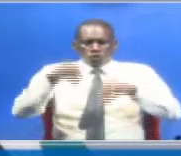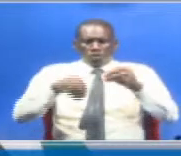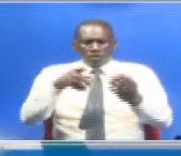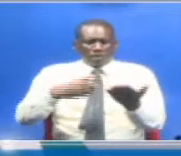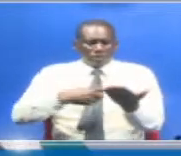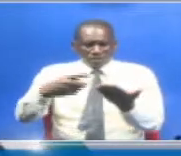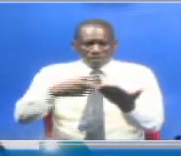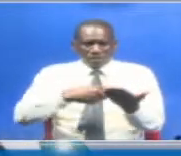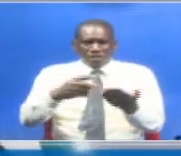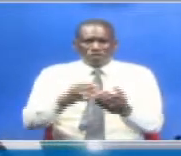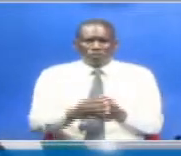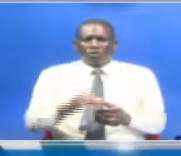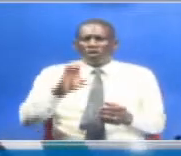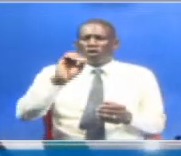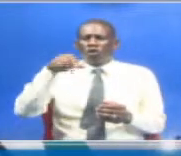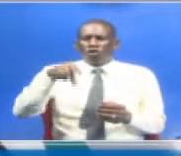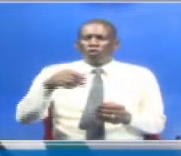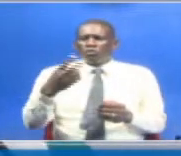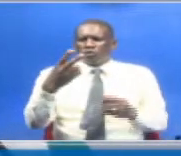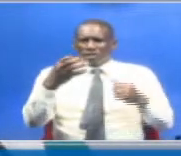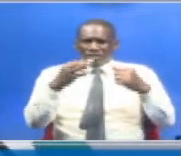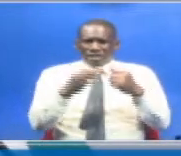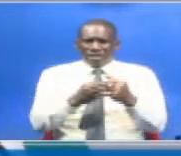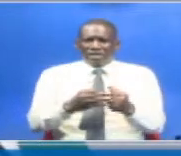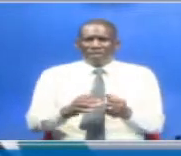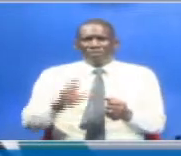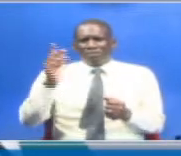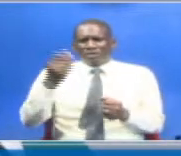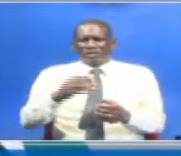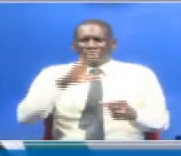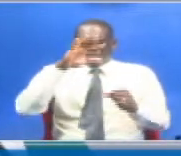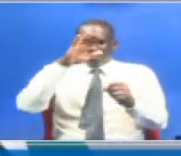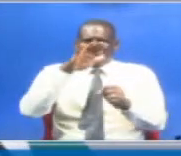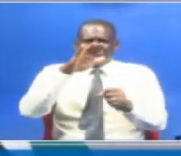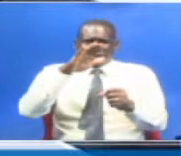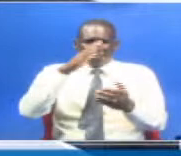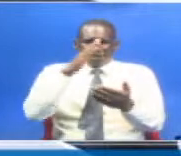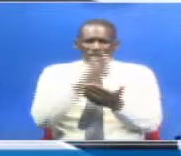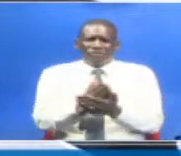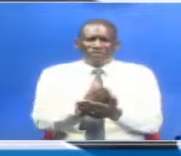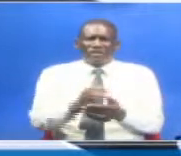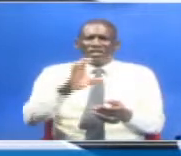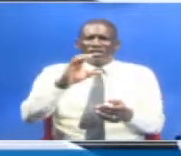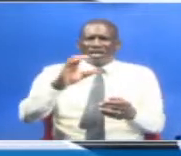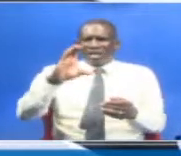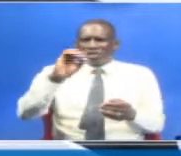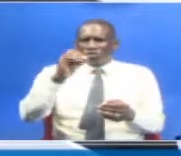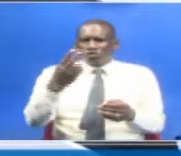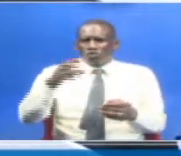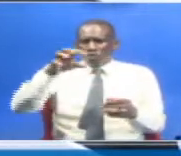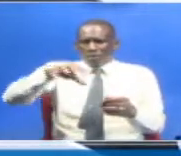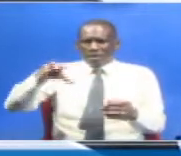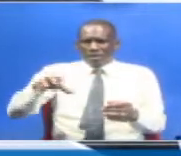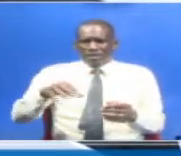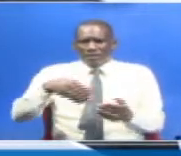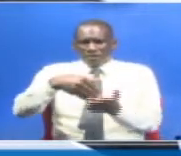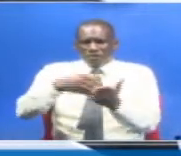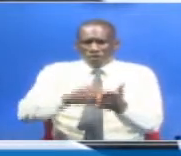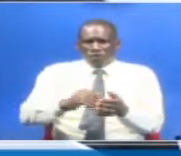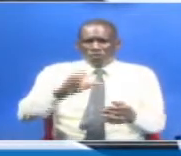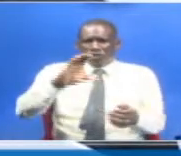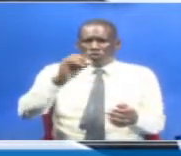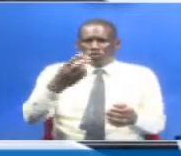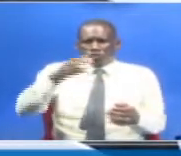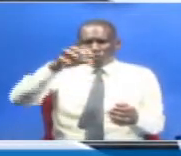The COP28 presidency firmly believes that carbon markets, voluntary carbon markets, are